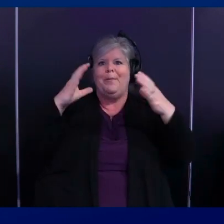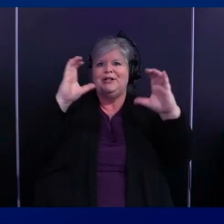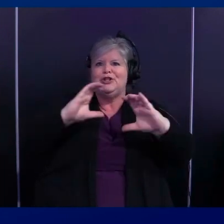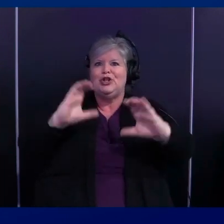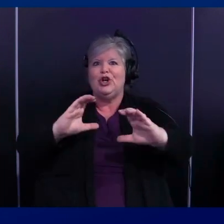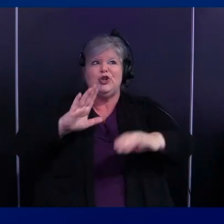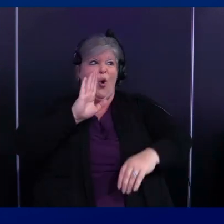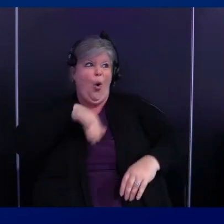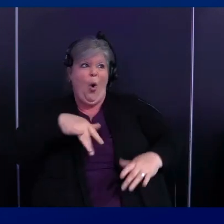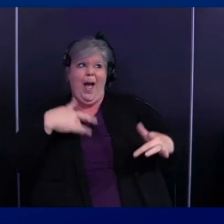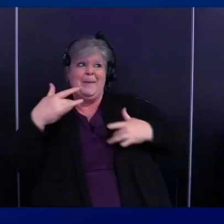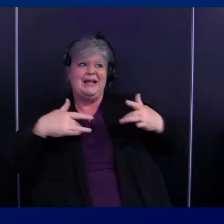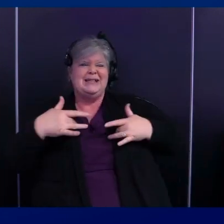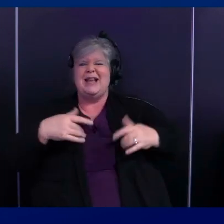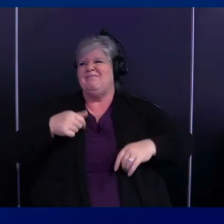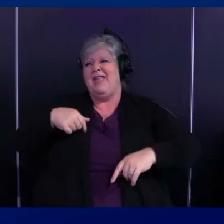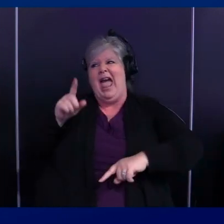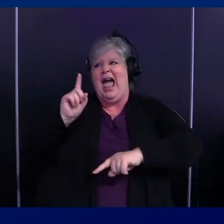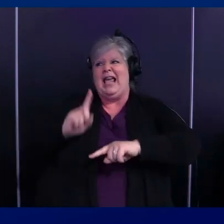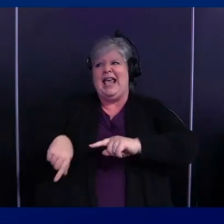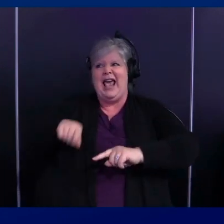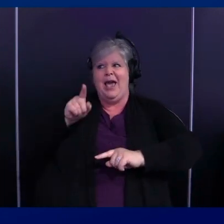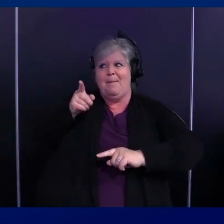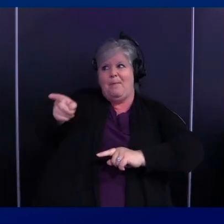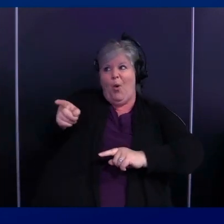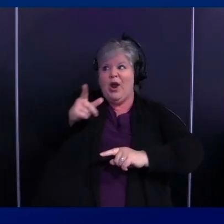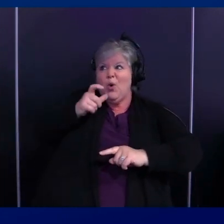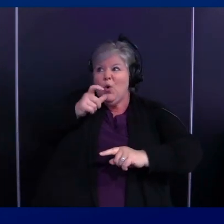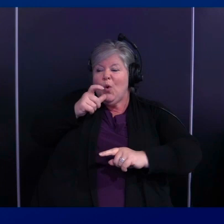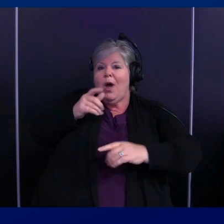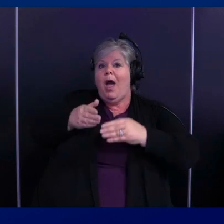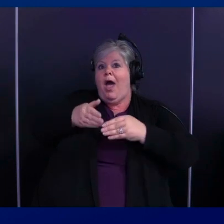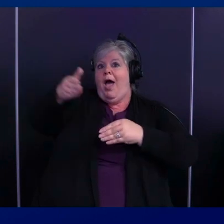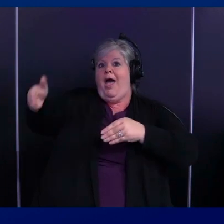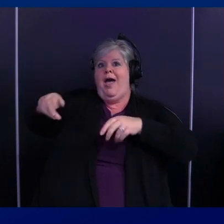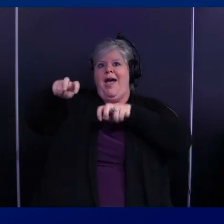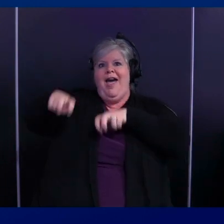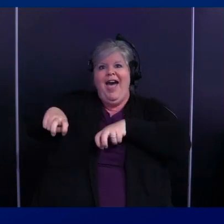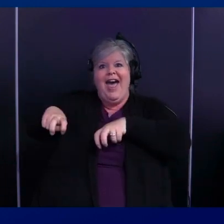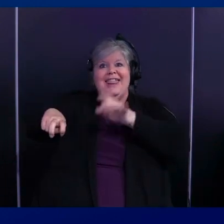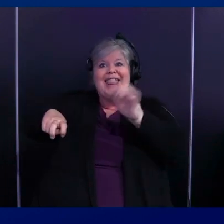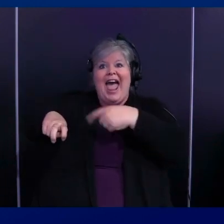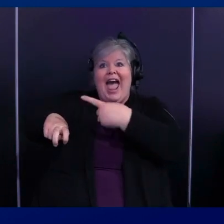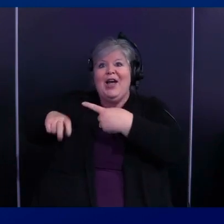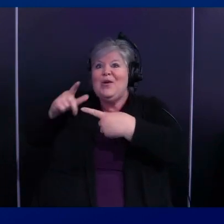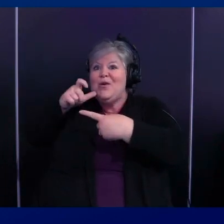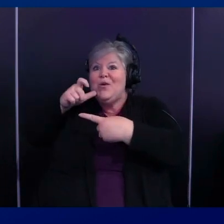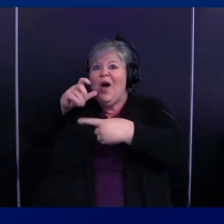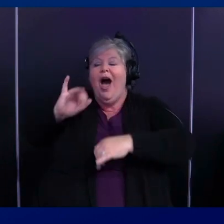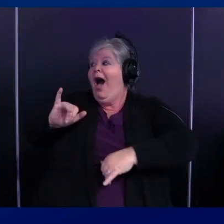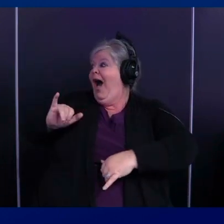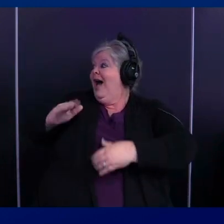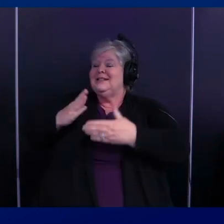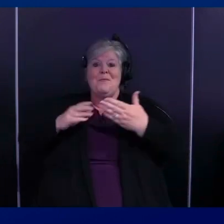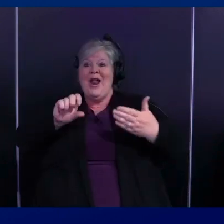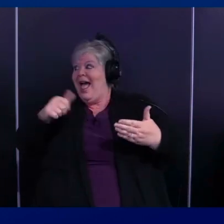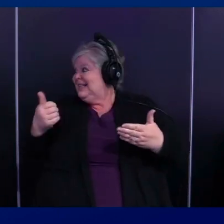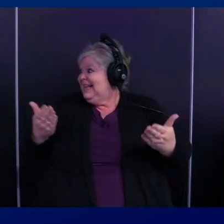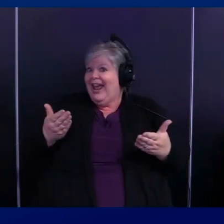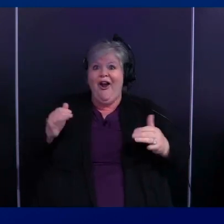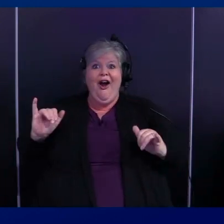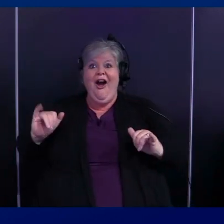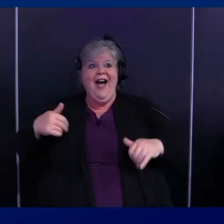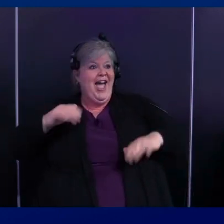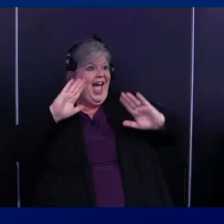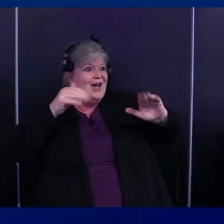don't mean to point fingers, but I think there's someone sitting next to you. Is there? You? Oh, we have someone else here. How's it going?